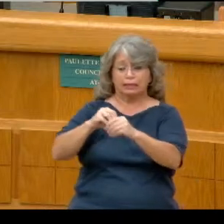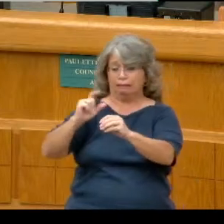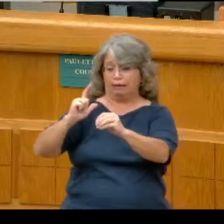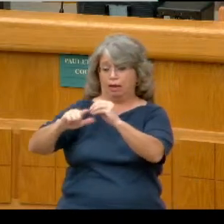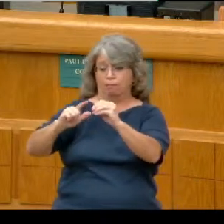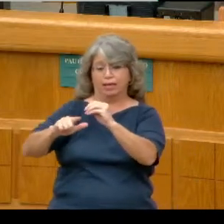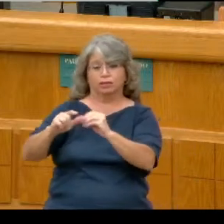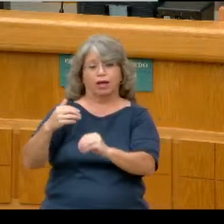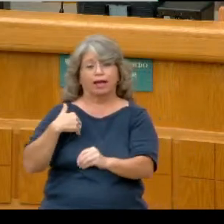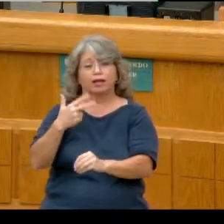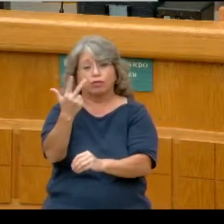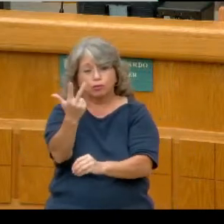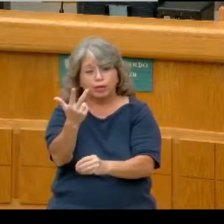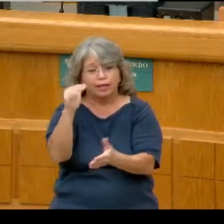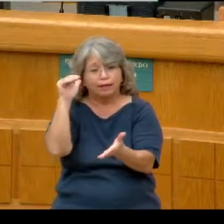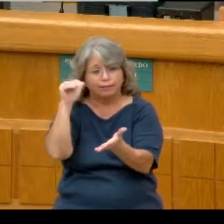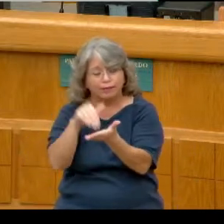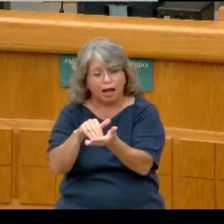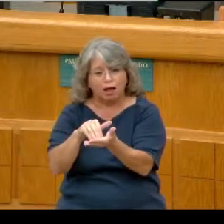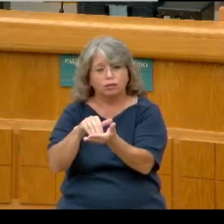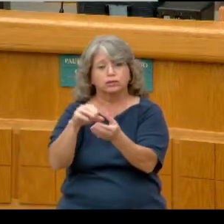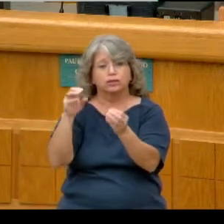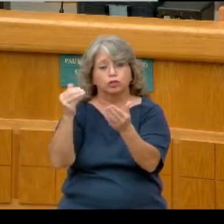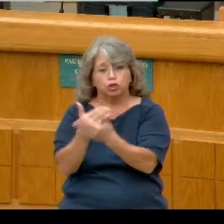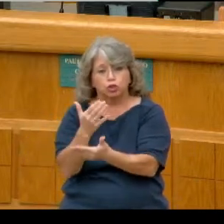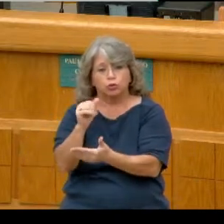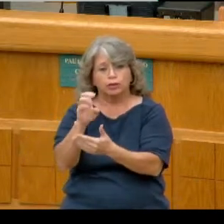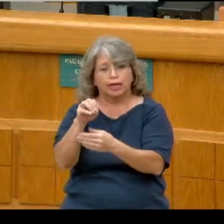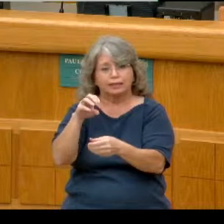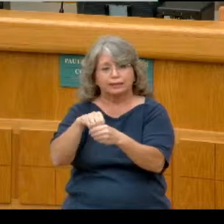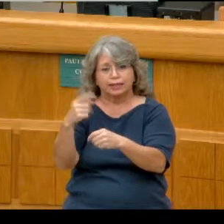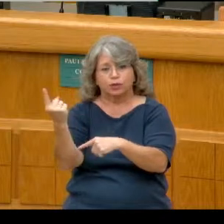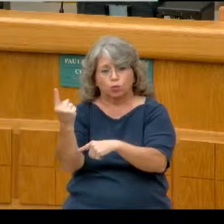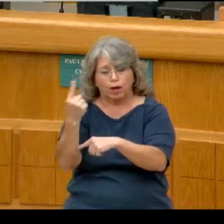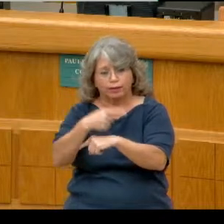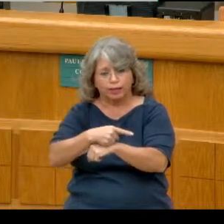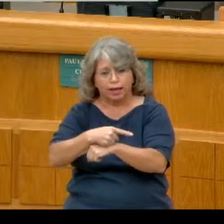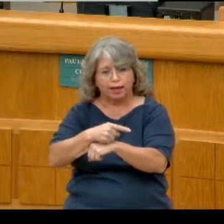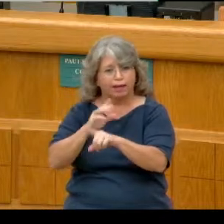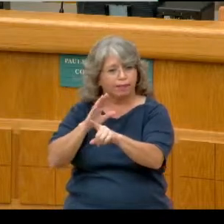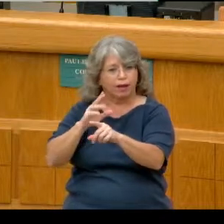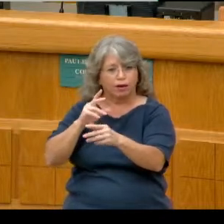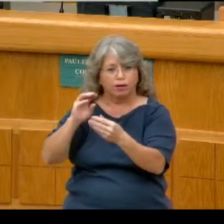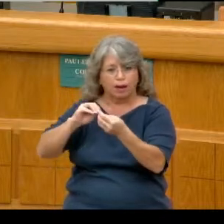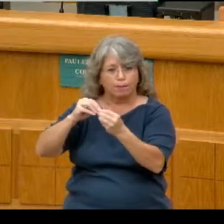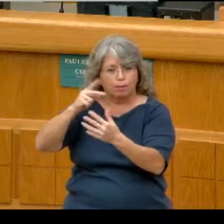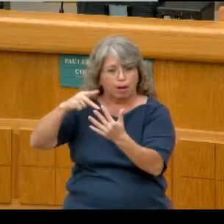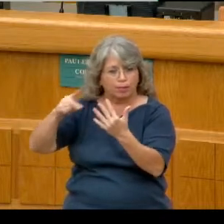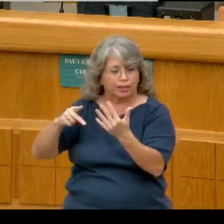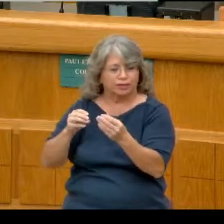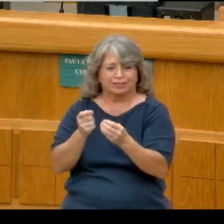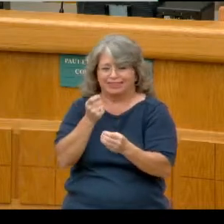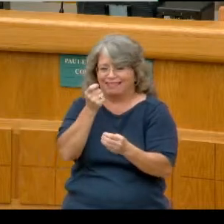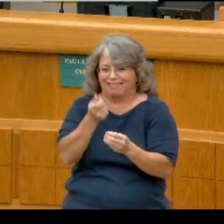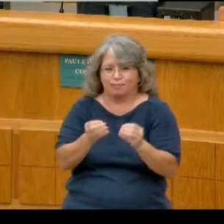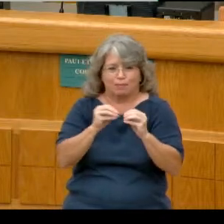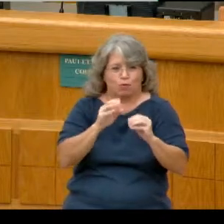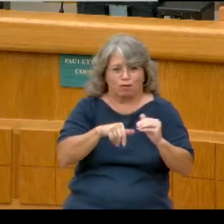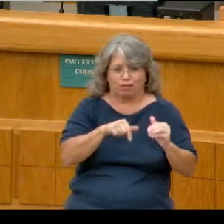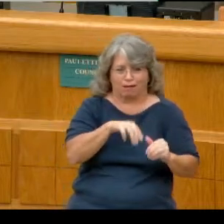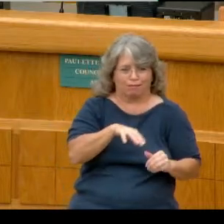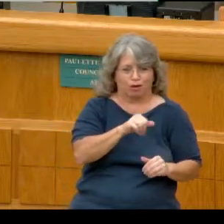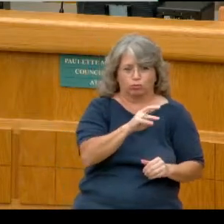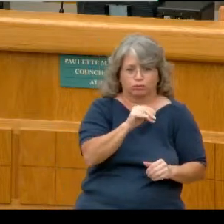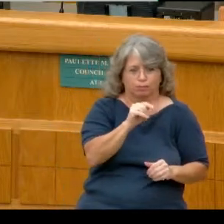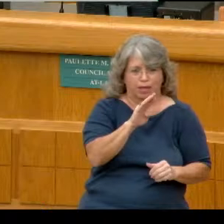in one day with only a population of 800,000, just slightly more than in the coastal bend, 50% of the people that were